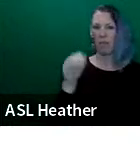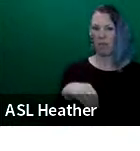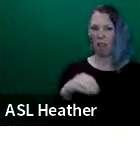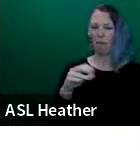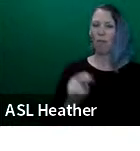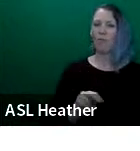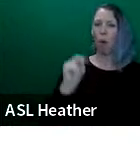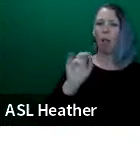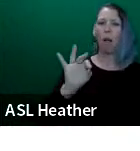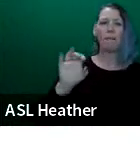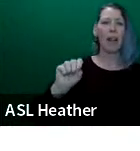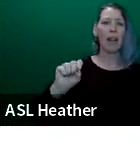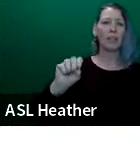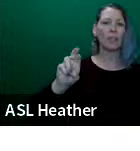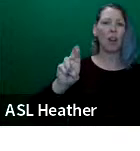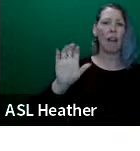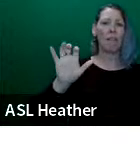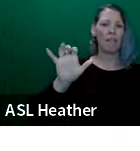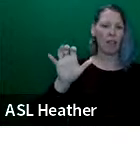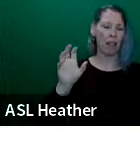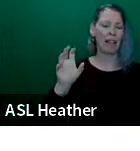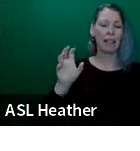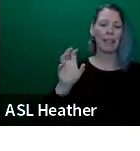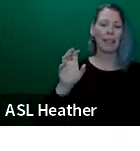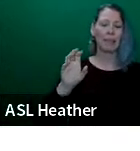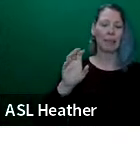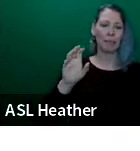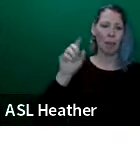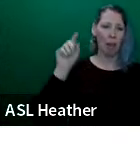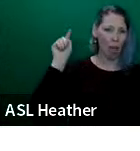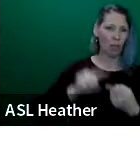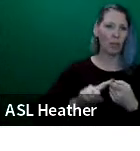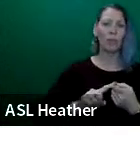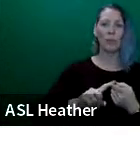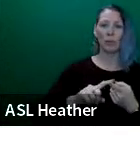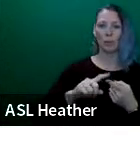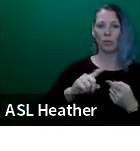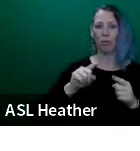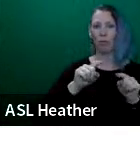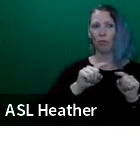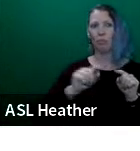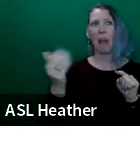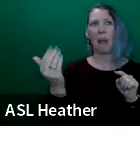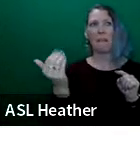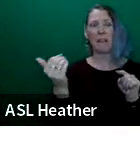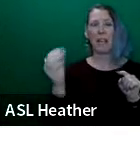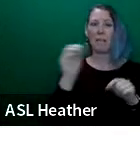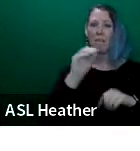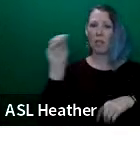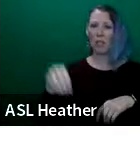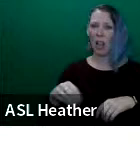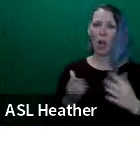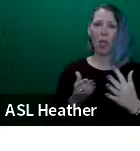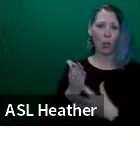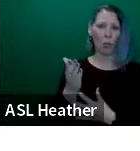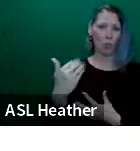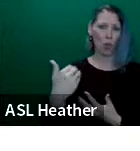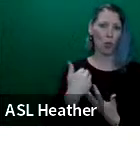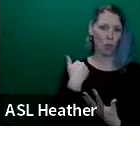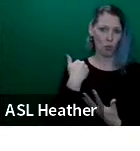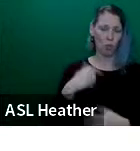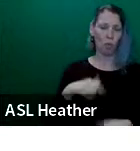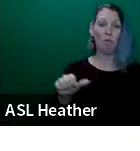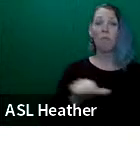of SR 500, this is the southbound AM peak, and go all the way through the program area. So about 15% go through to through. The